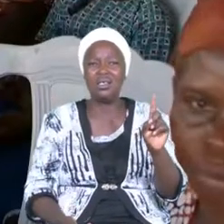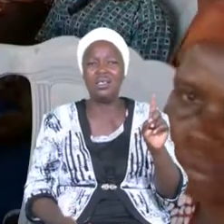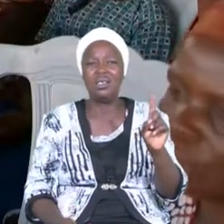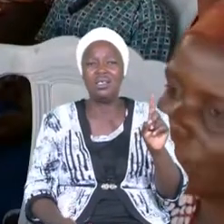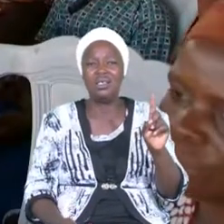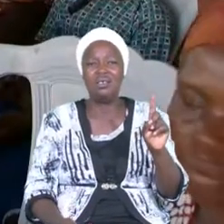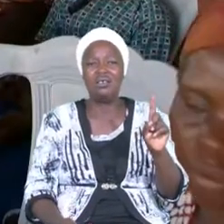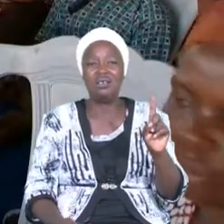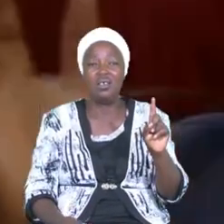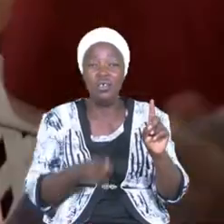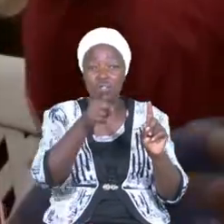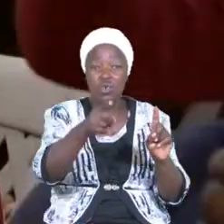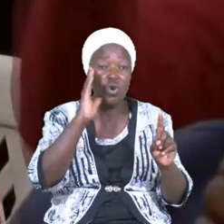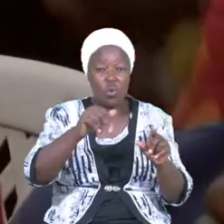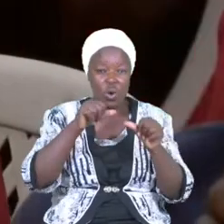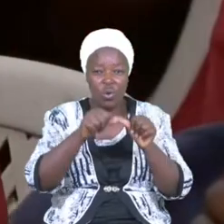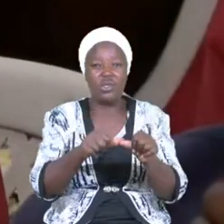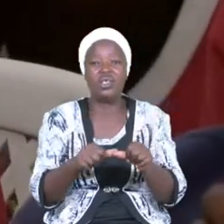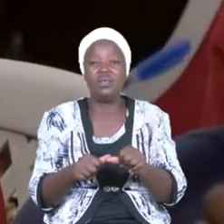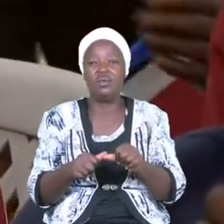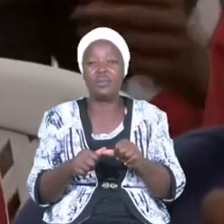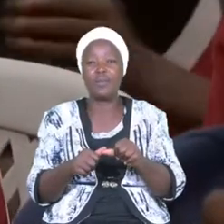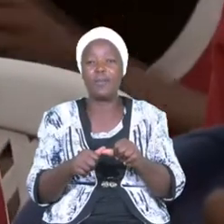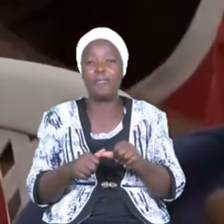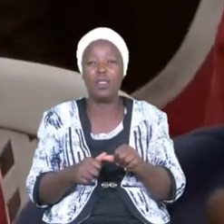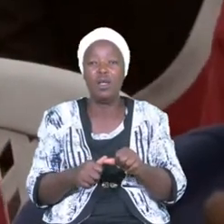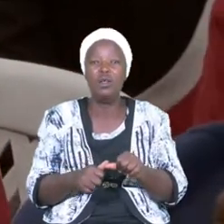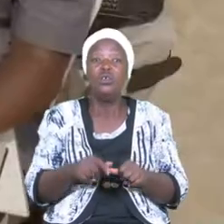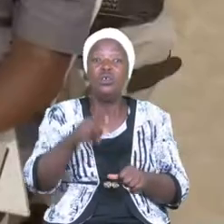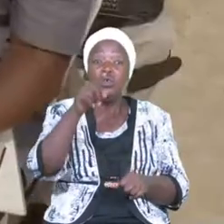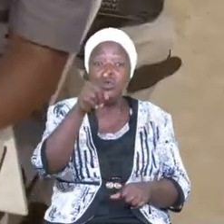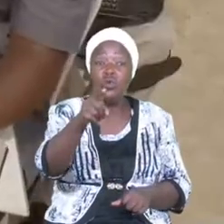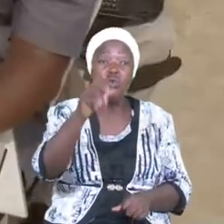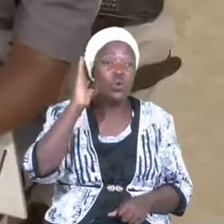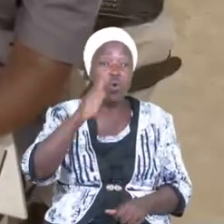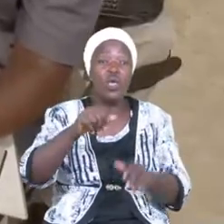You will continue. I said you will continue.